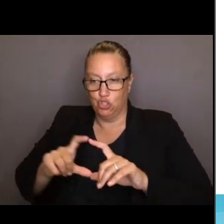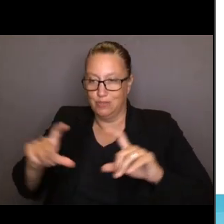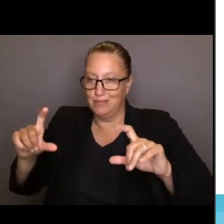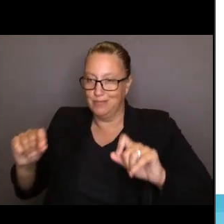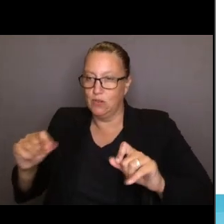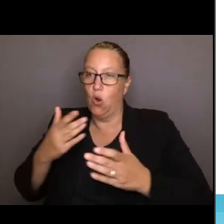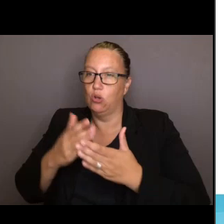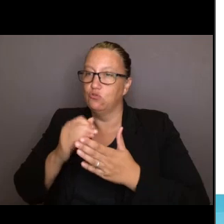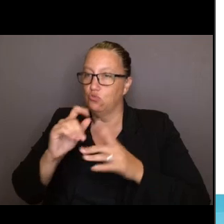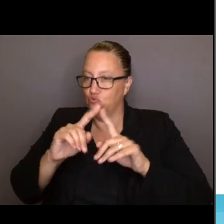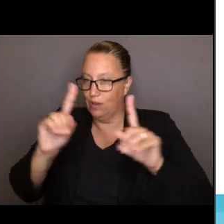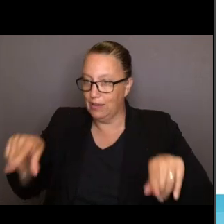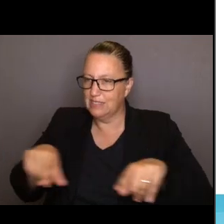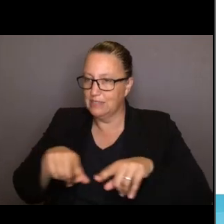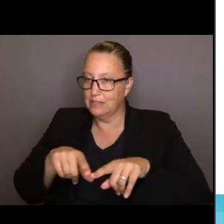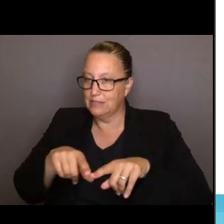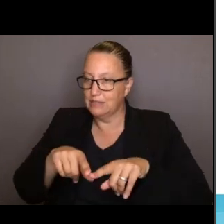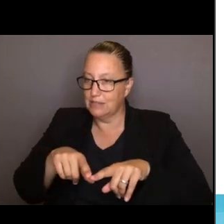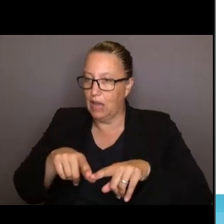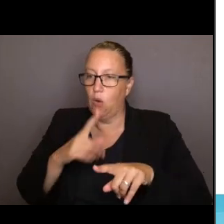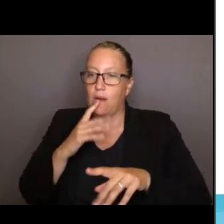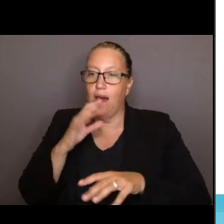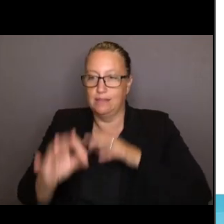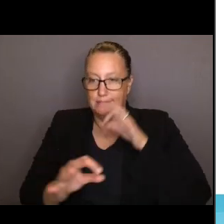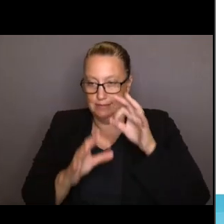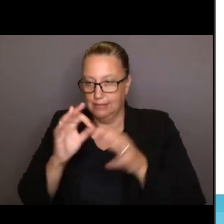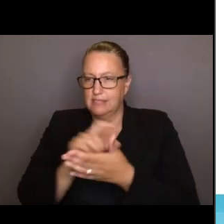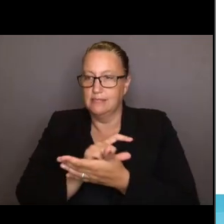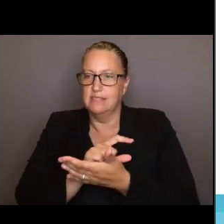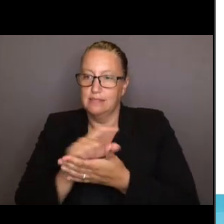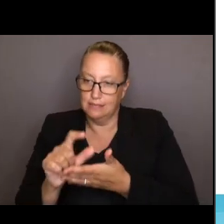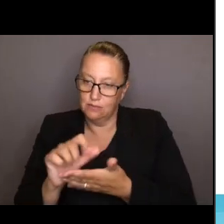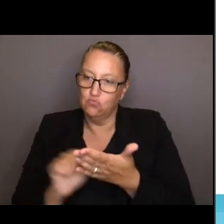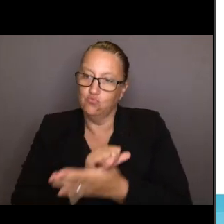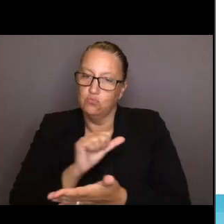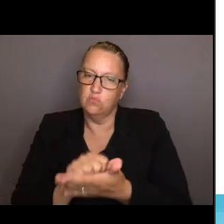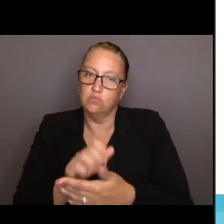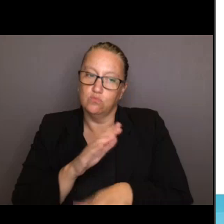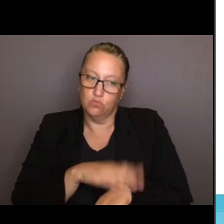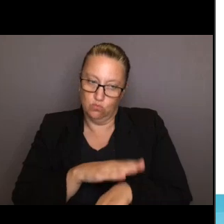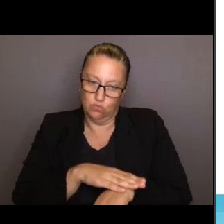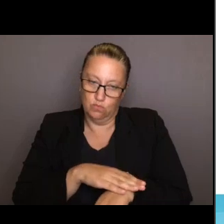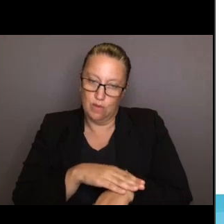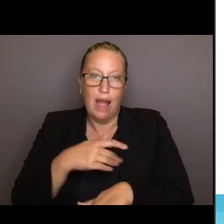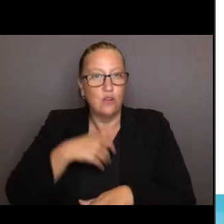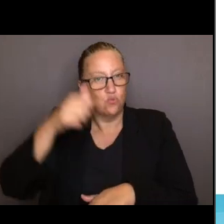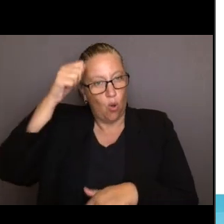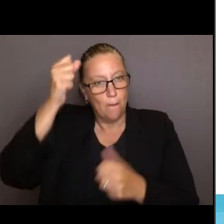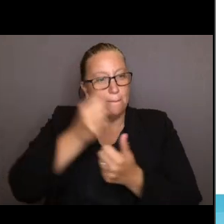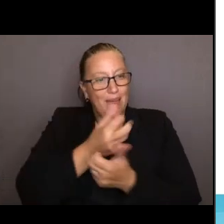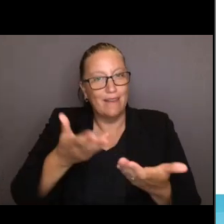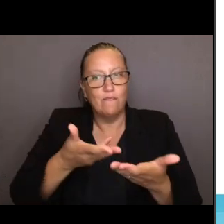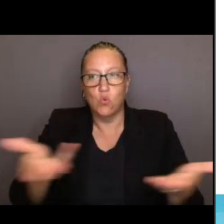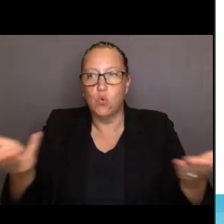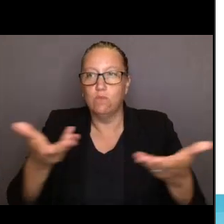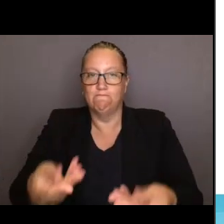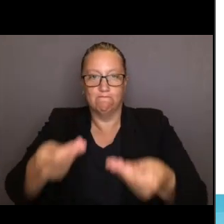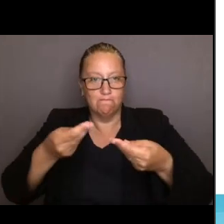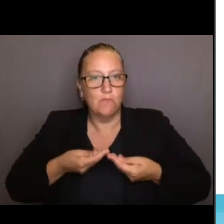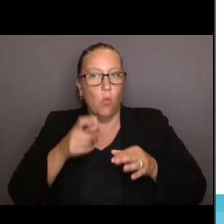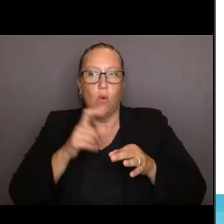ask them at the suitable time. I know that a number of you submitted questions before the webinar when you registered. Thank you for